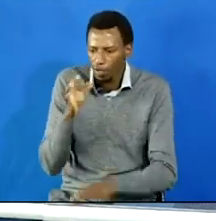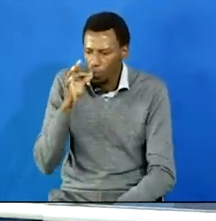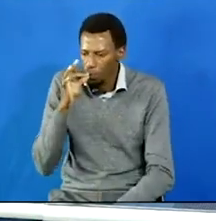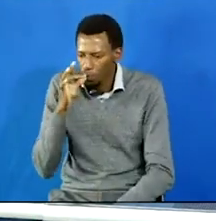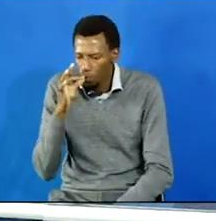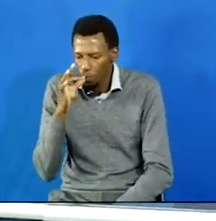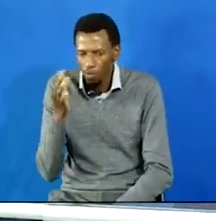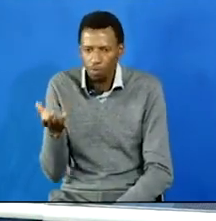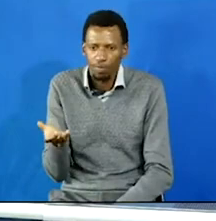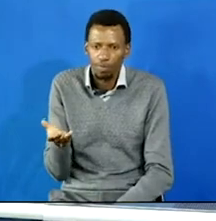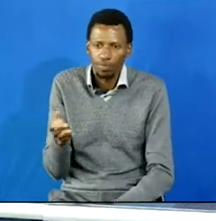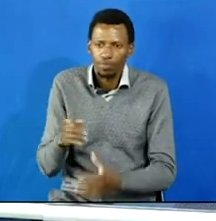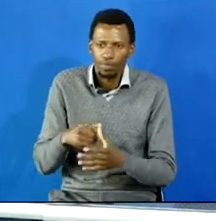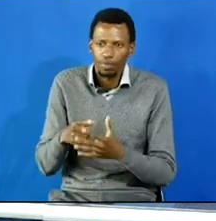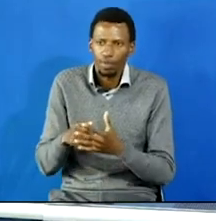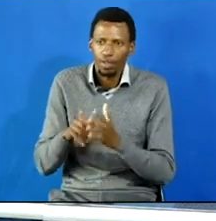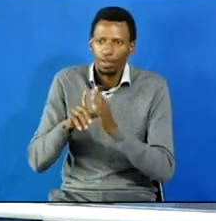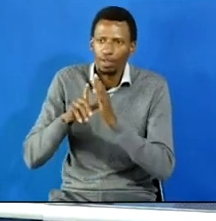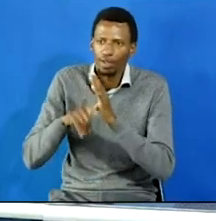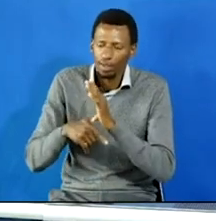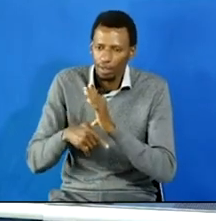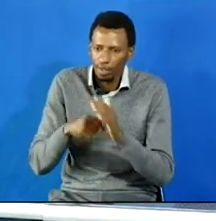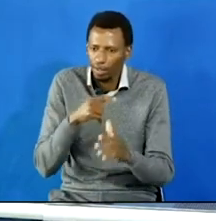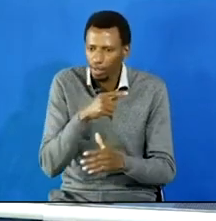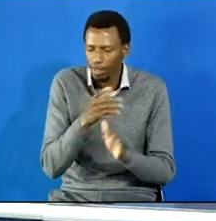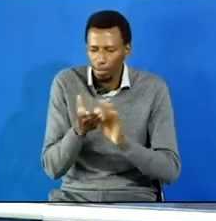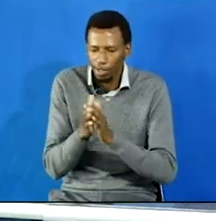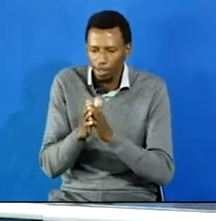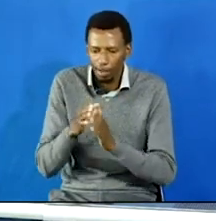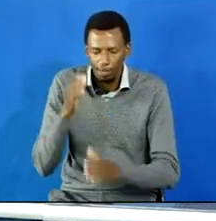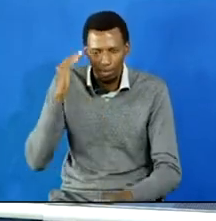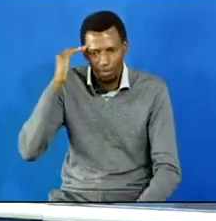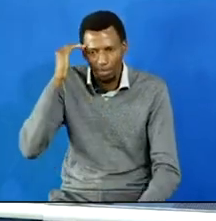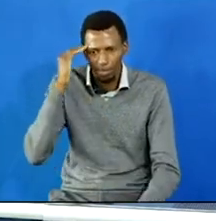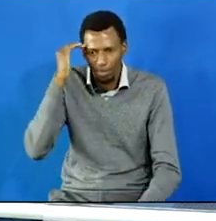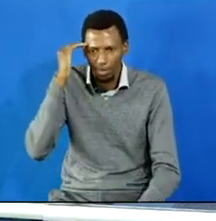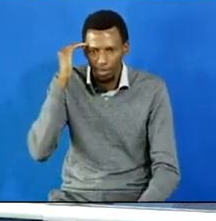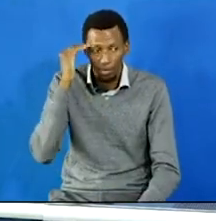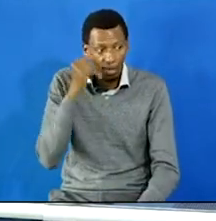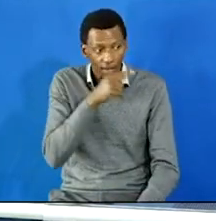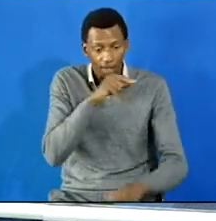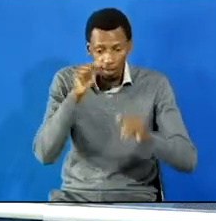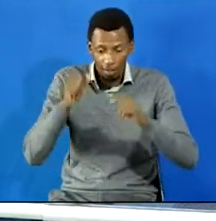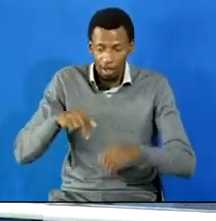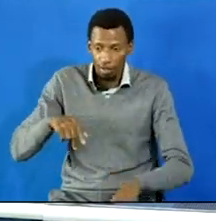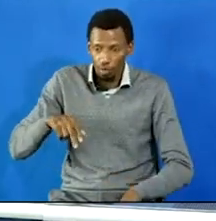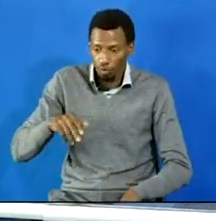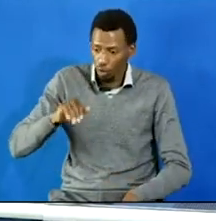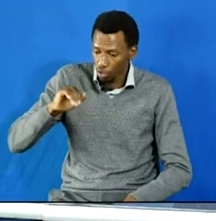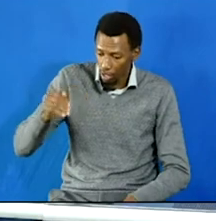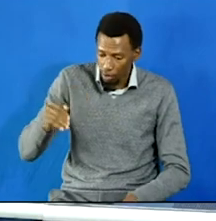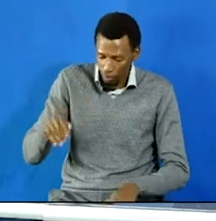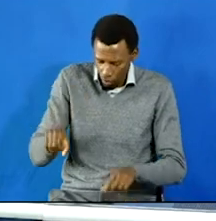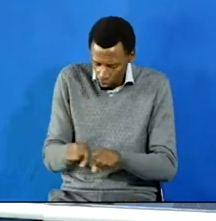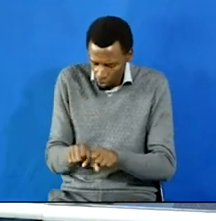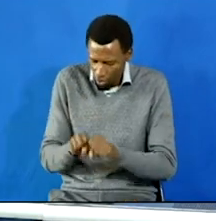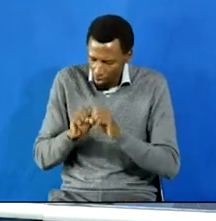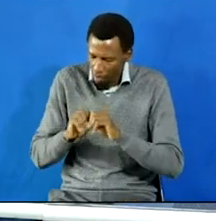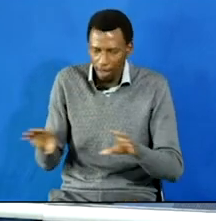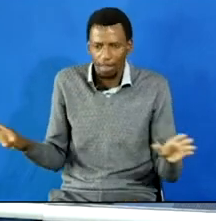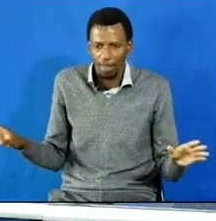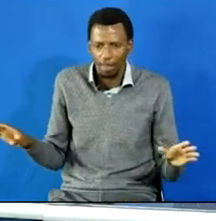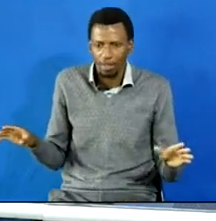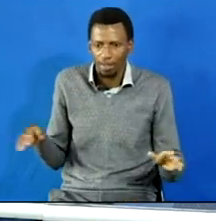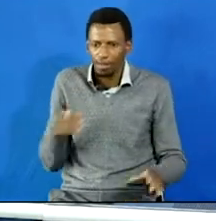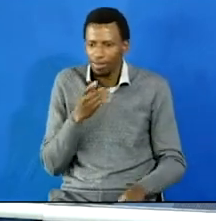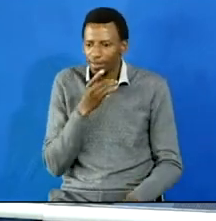of it all, I just became a madman. I could walk in the streets, even without shoes, very dirty.